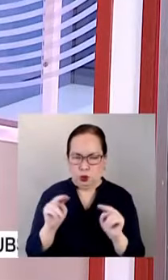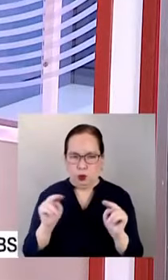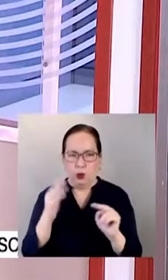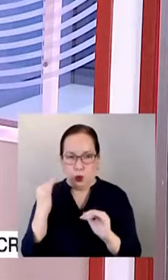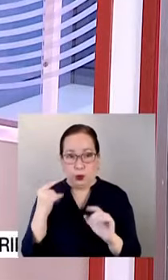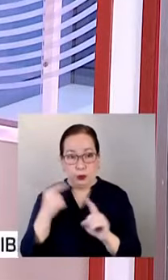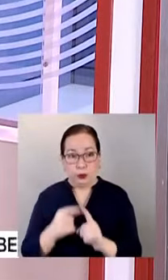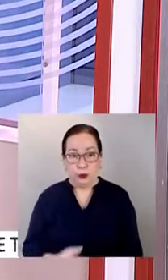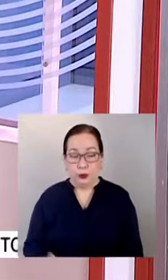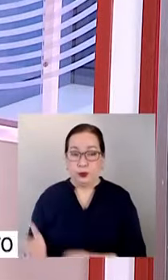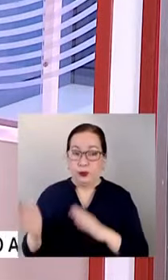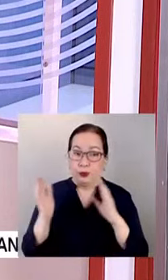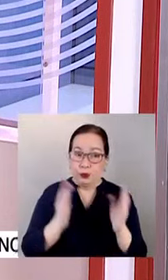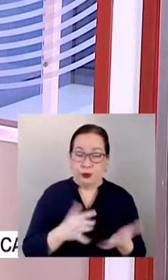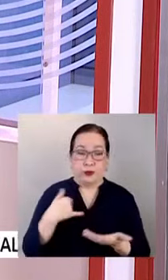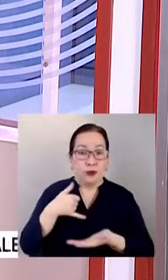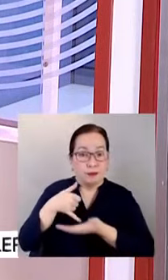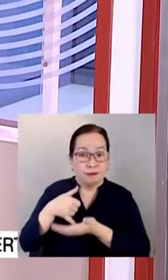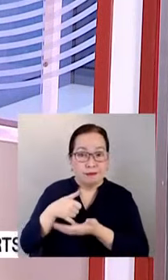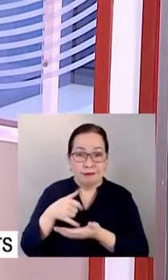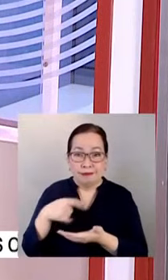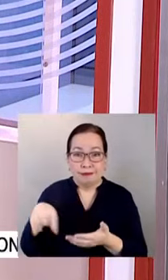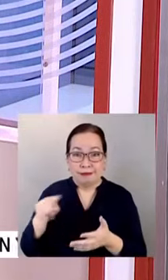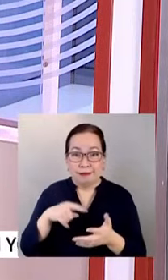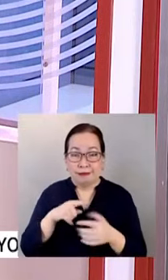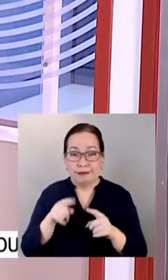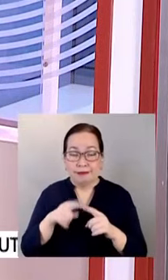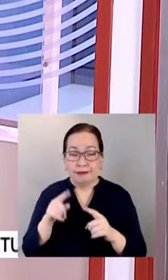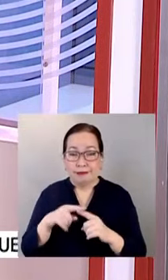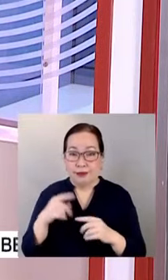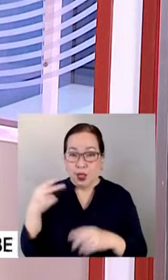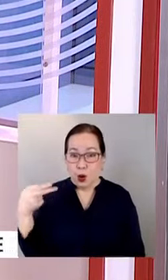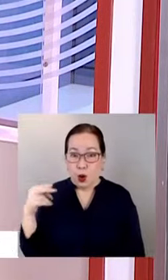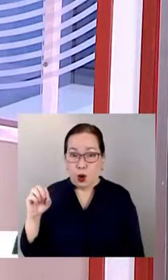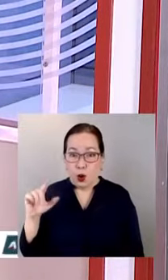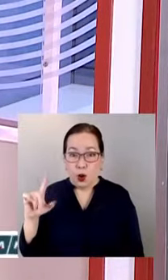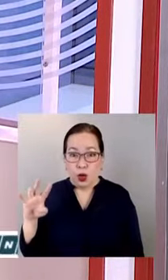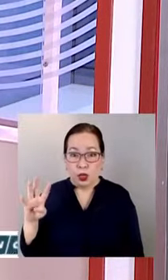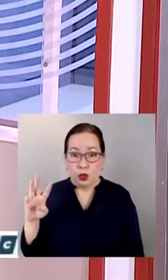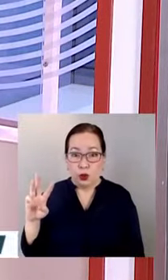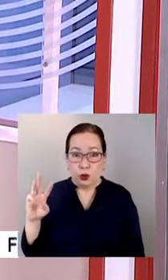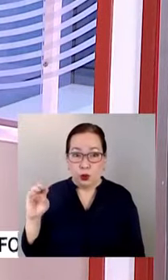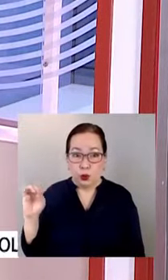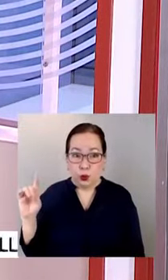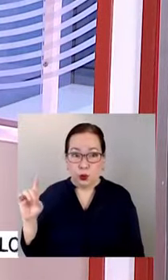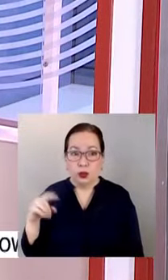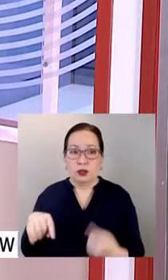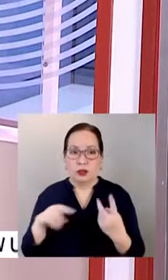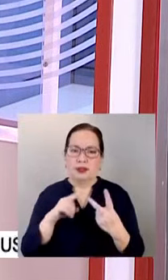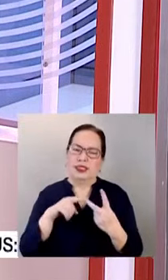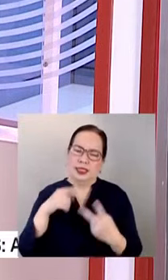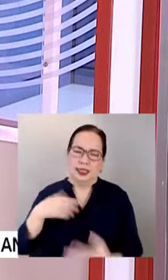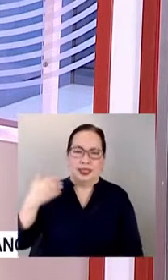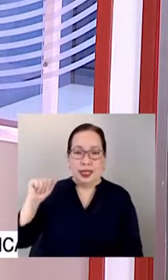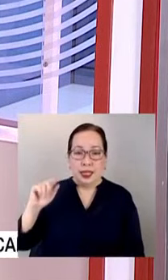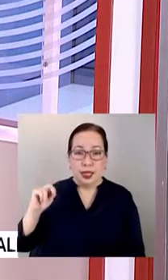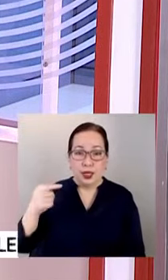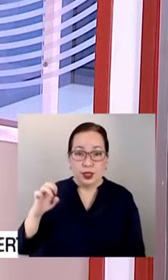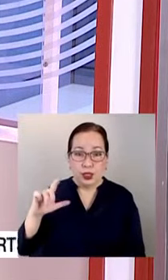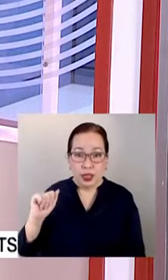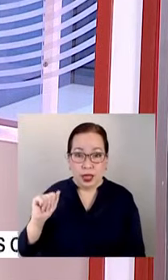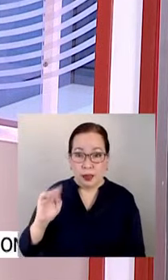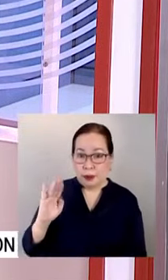Over now to the awards season in Hollywood. Angela Bassett foils the Golden Globe bid of her very own Dolly De Leon as she beats an impressive list of